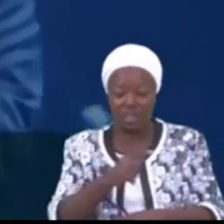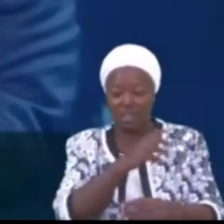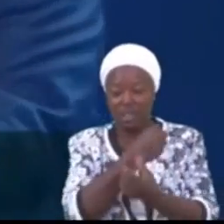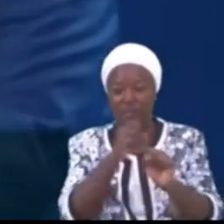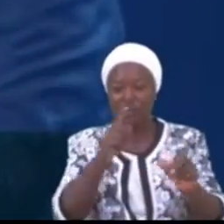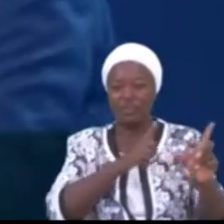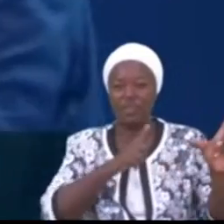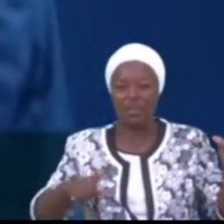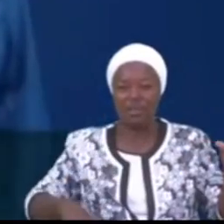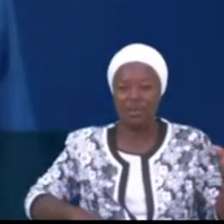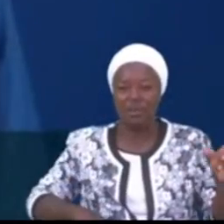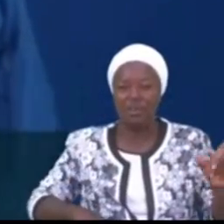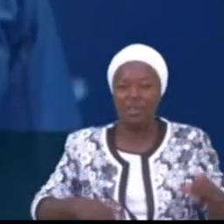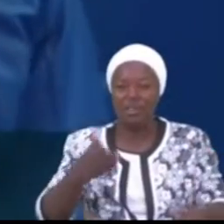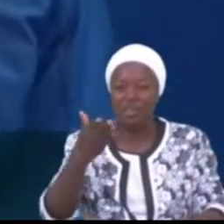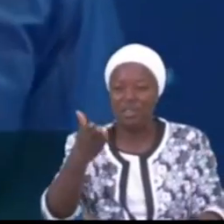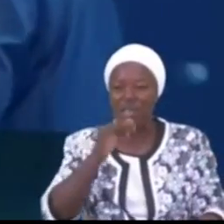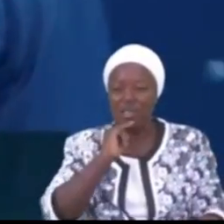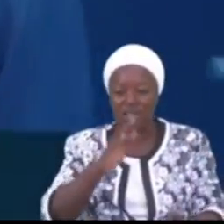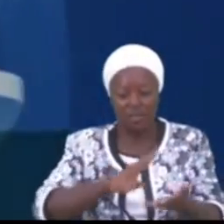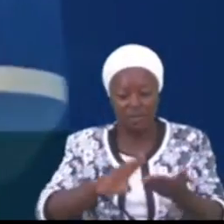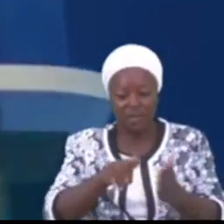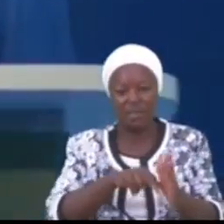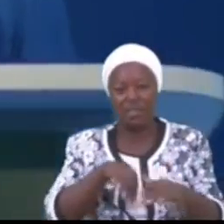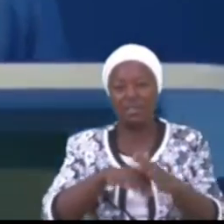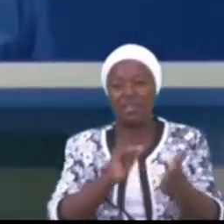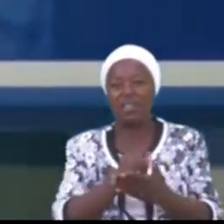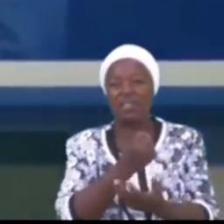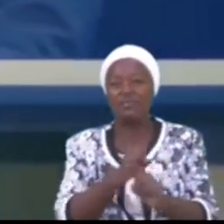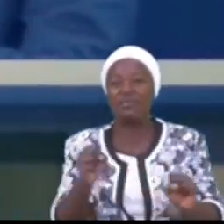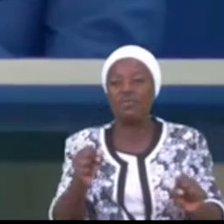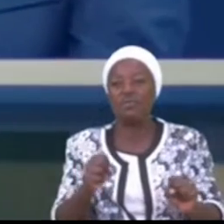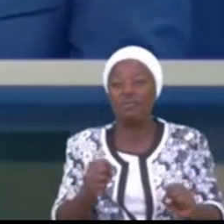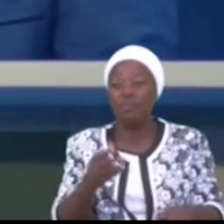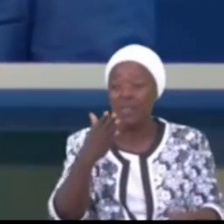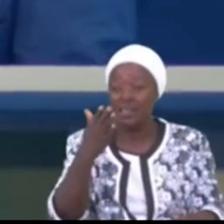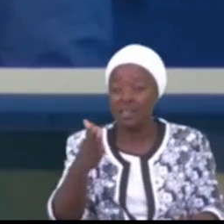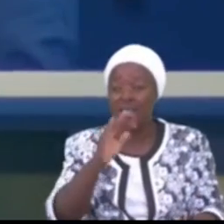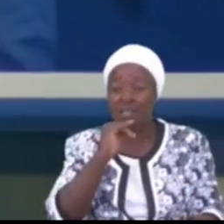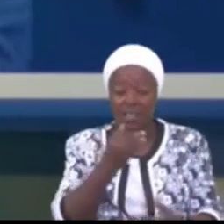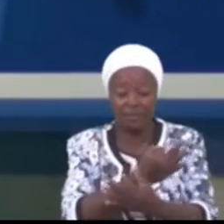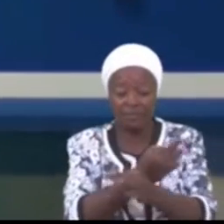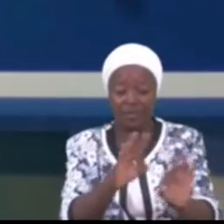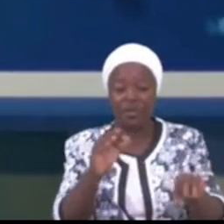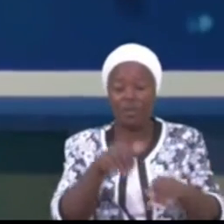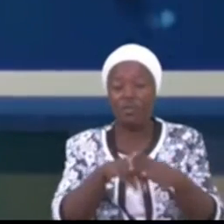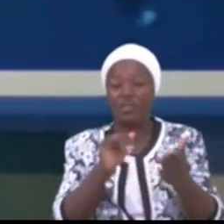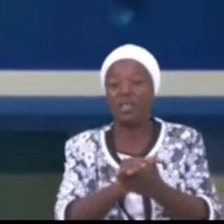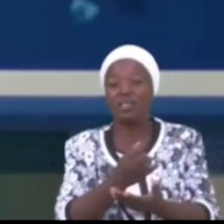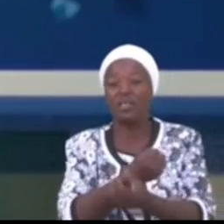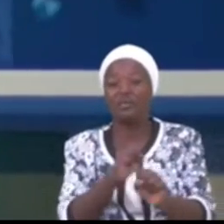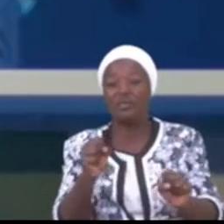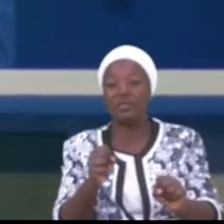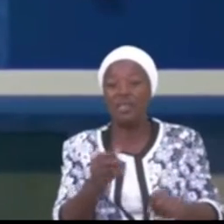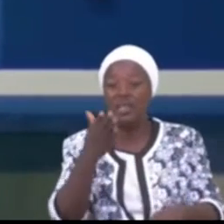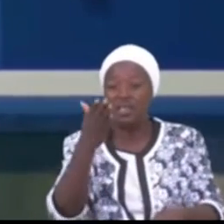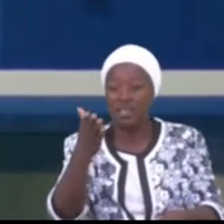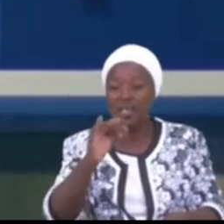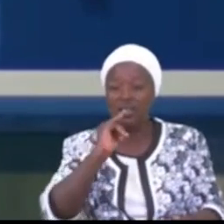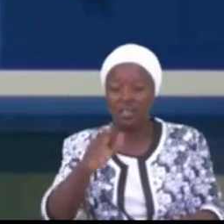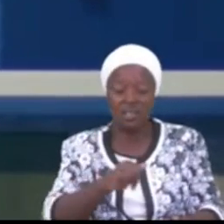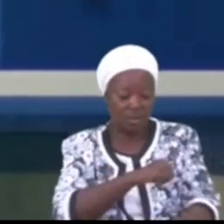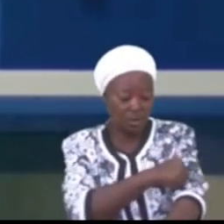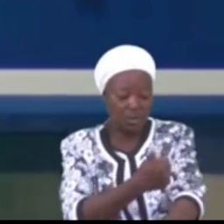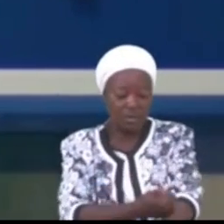Lord. There's forgiveness in that salvation. There is freedom in that salvation. There is authority